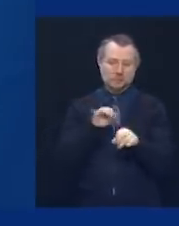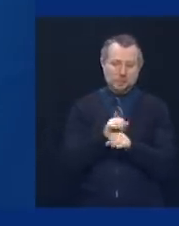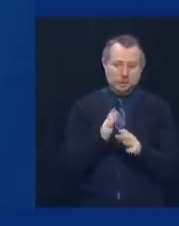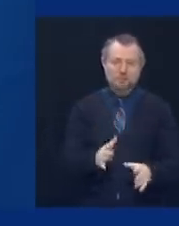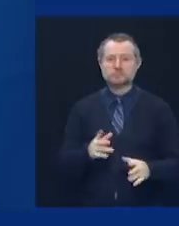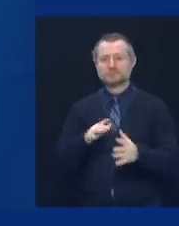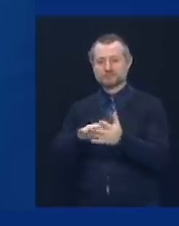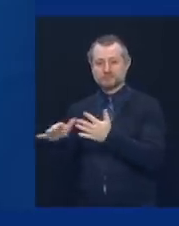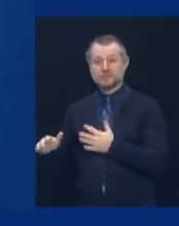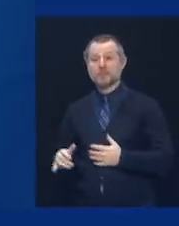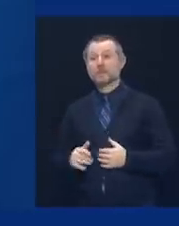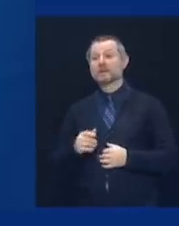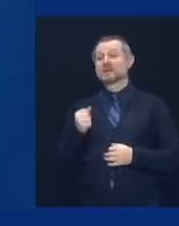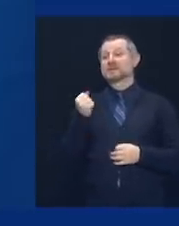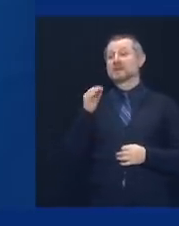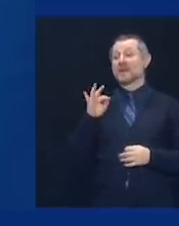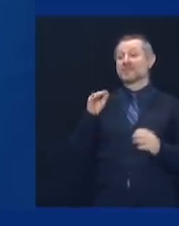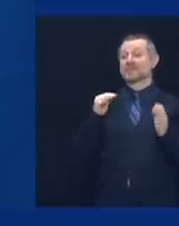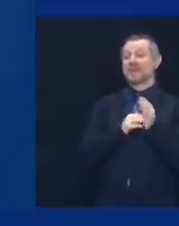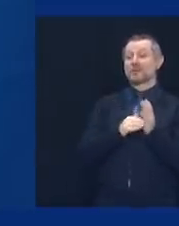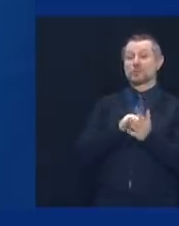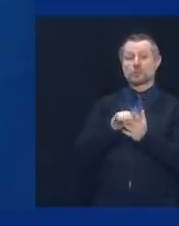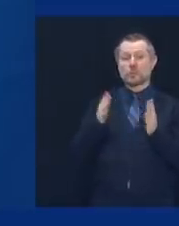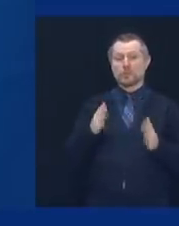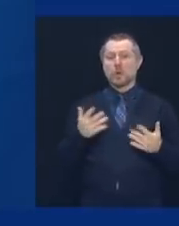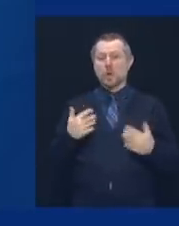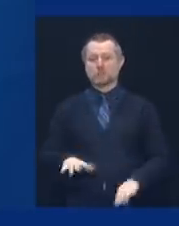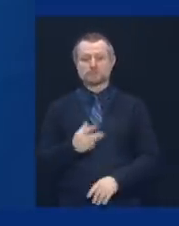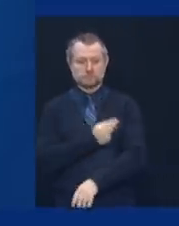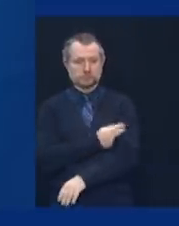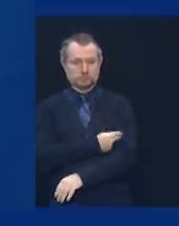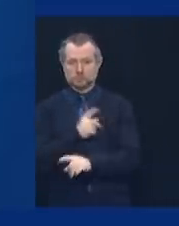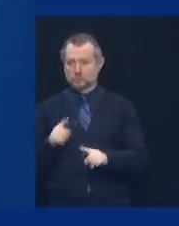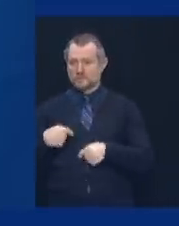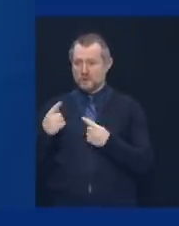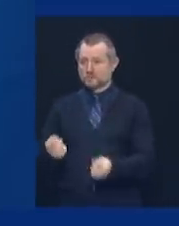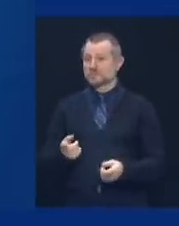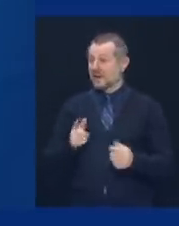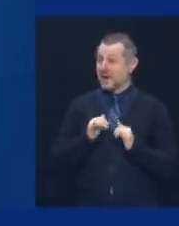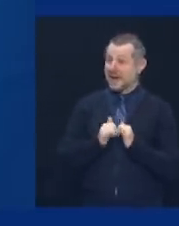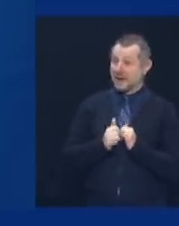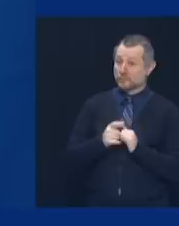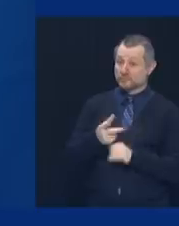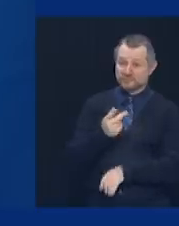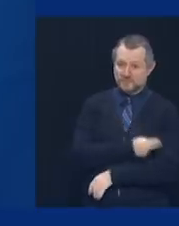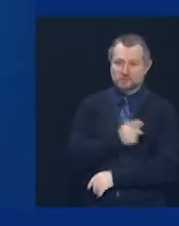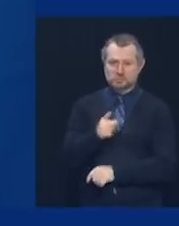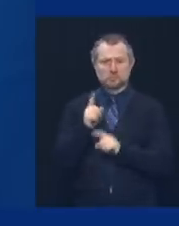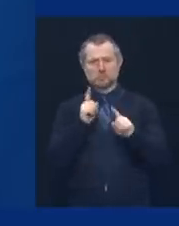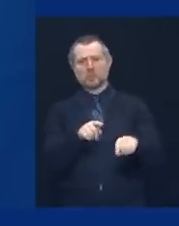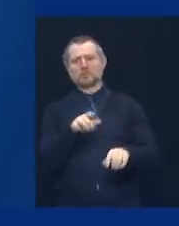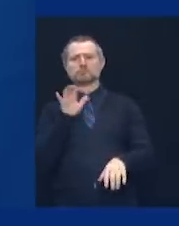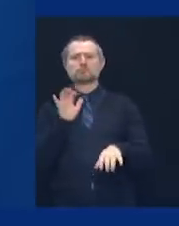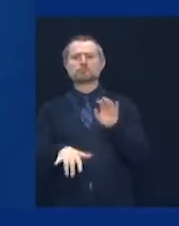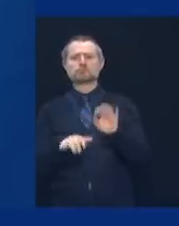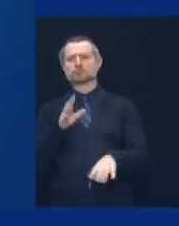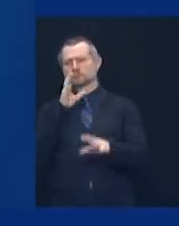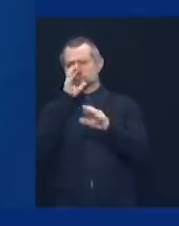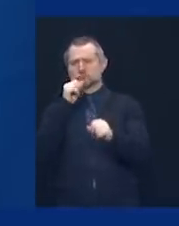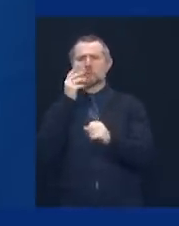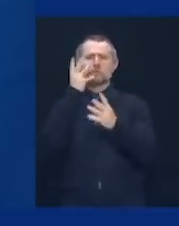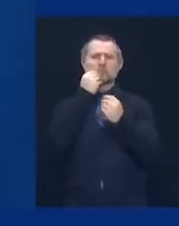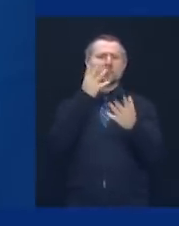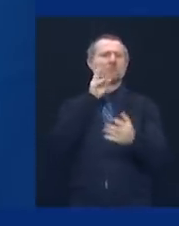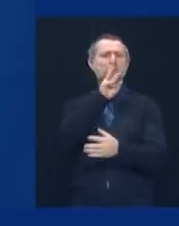far. You want to know how to get a vaccine? You can go to that very attractive website, Vaccinate